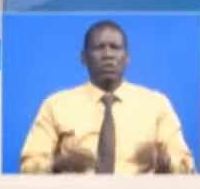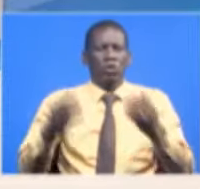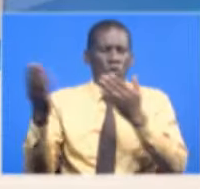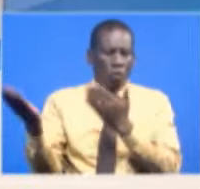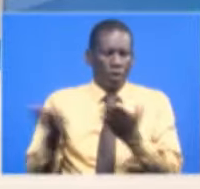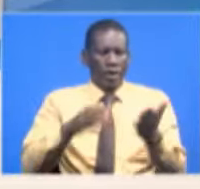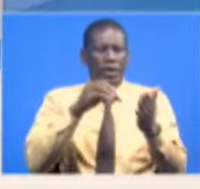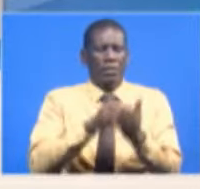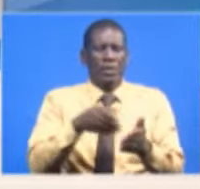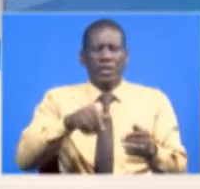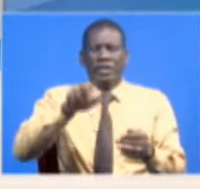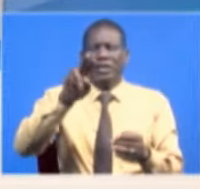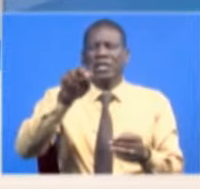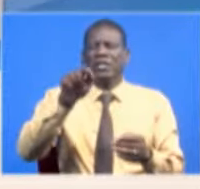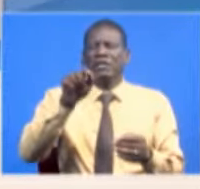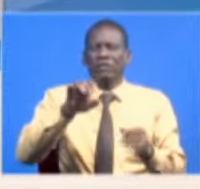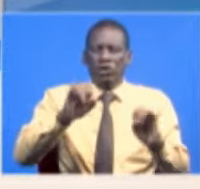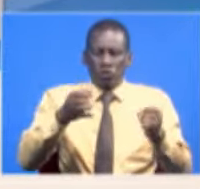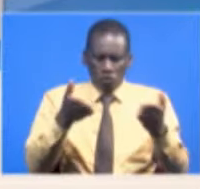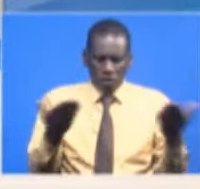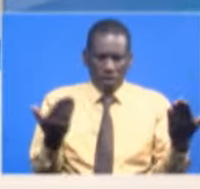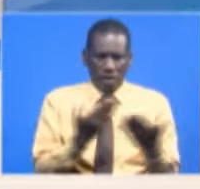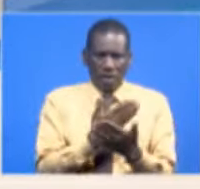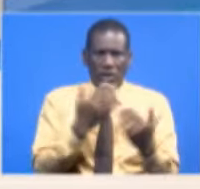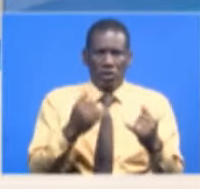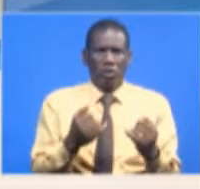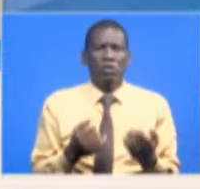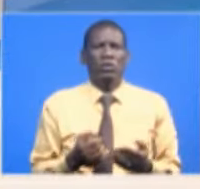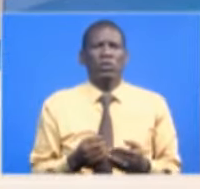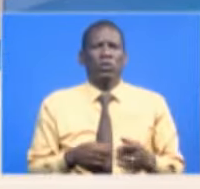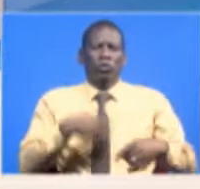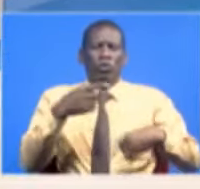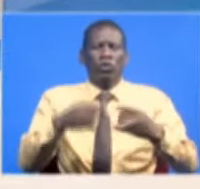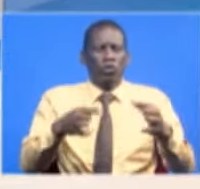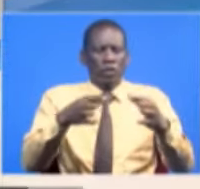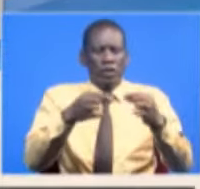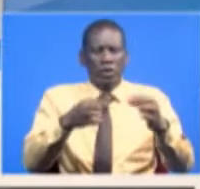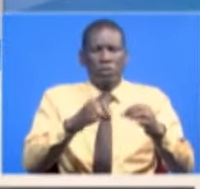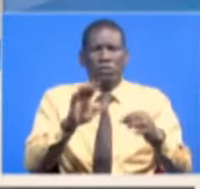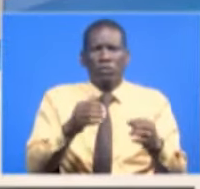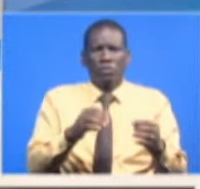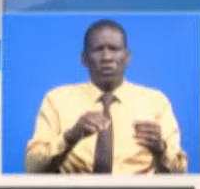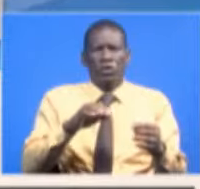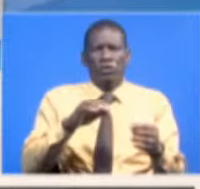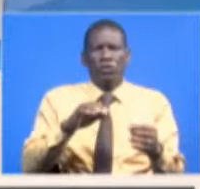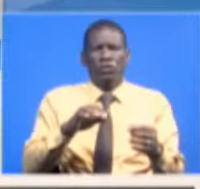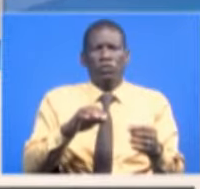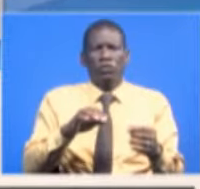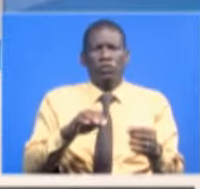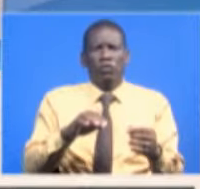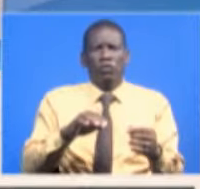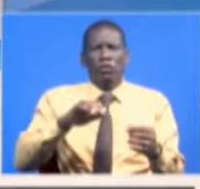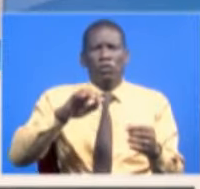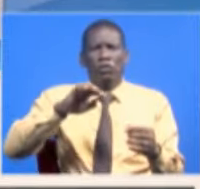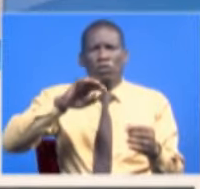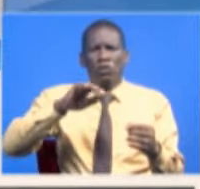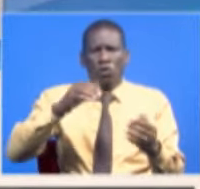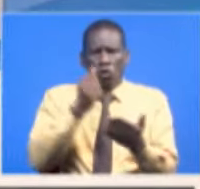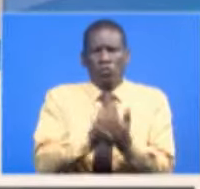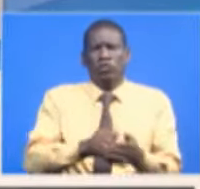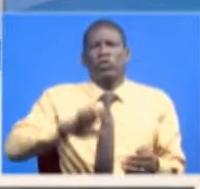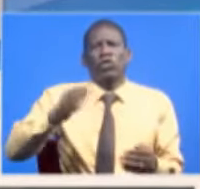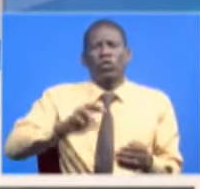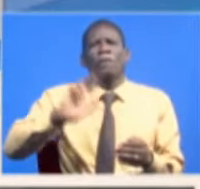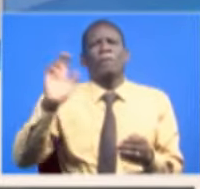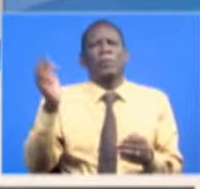You're watching NTV tonight. Let's start off with a statement from the office of the fourth president of the Republic of